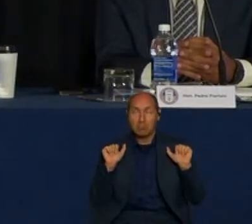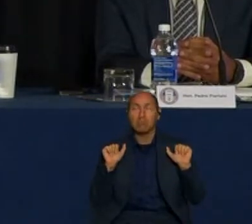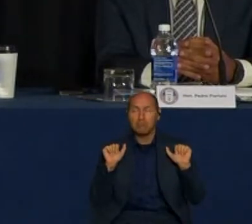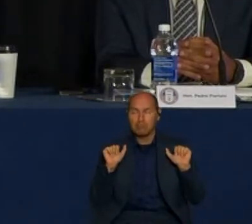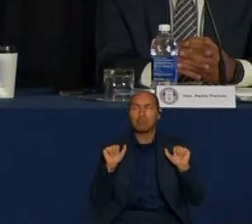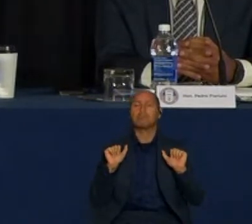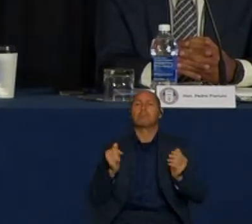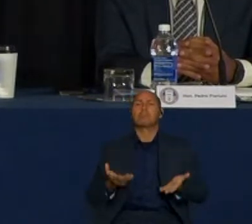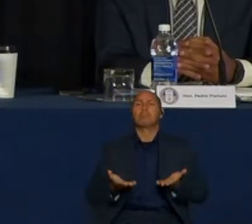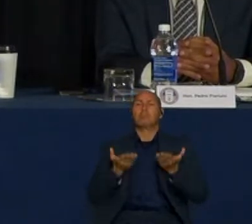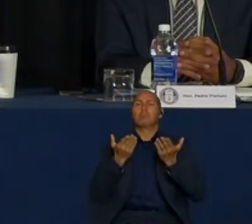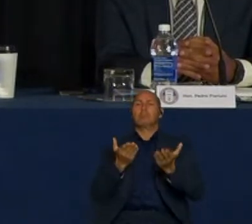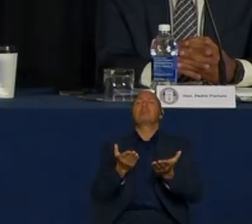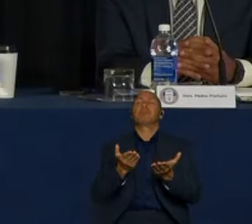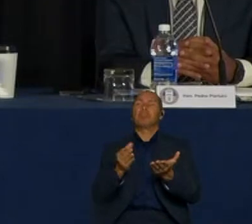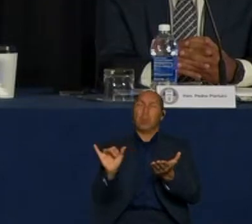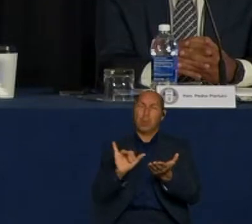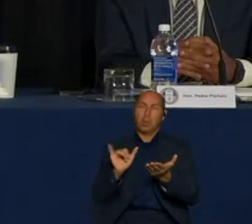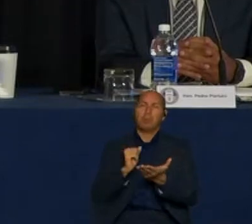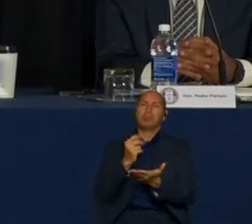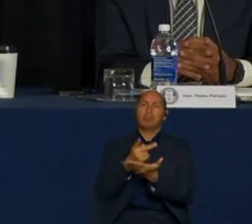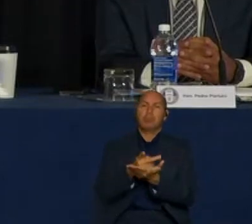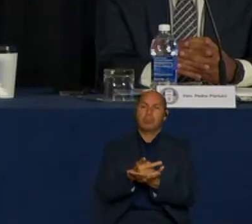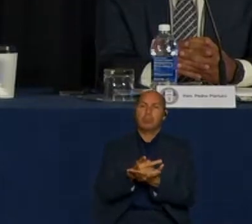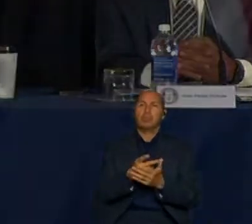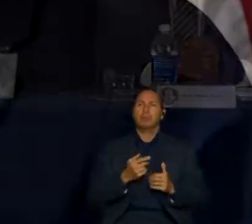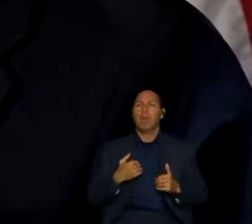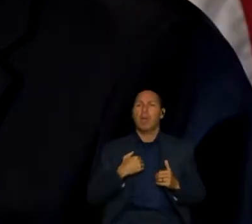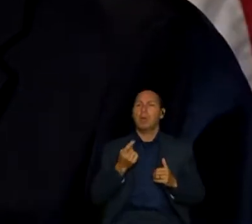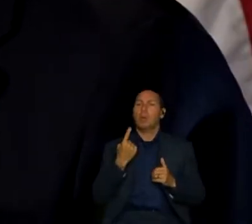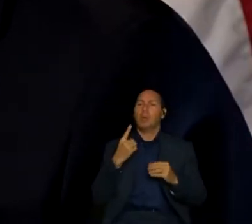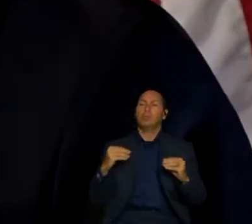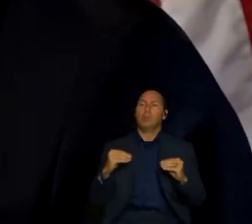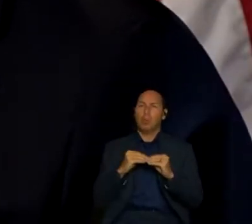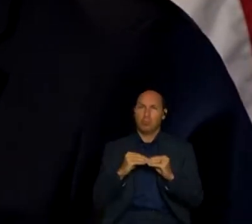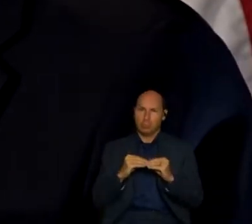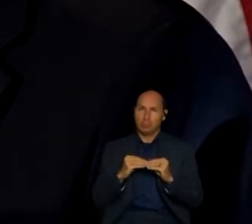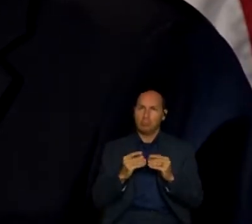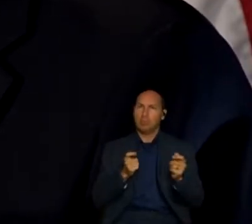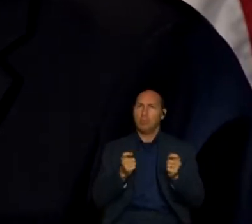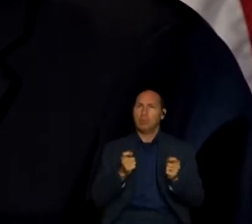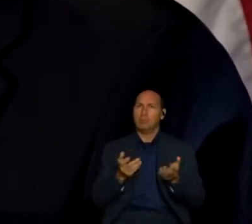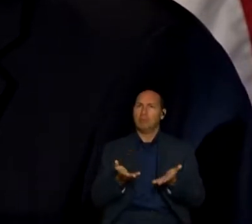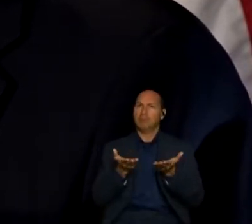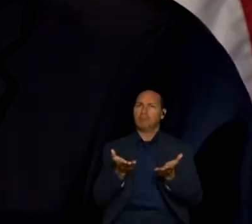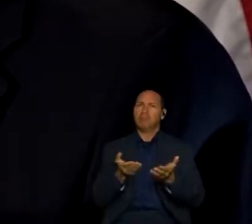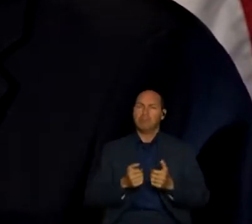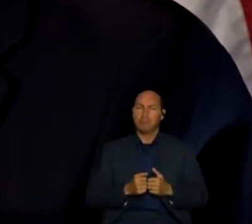motion carries as well, and we have one more administrative motion.